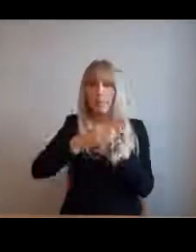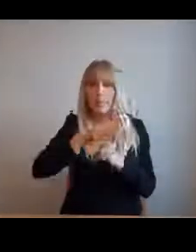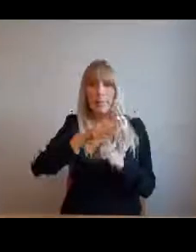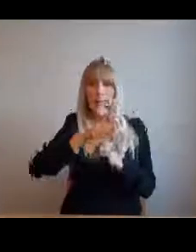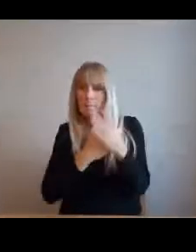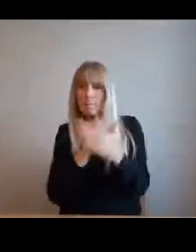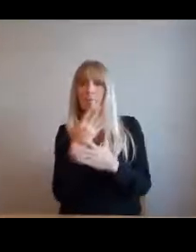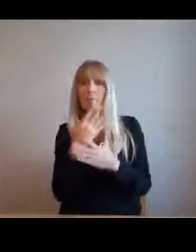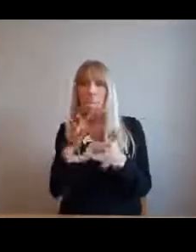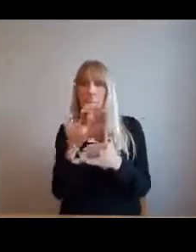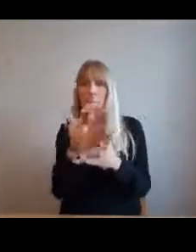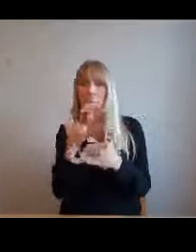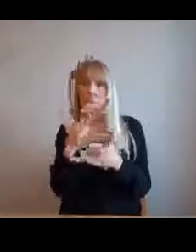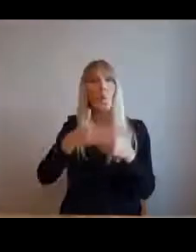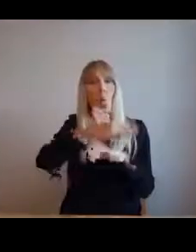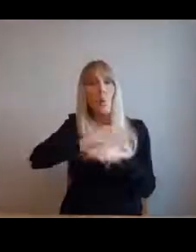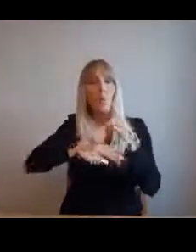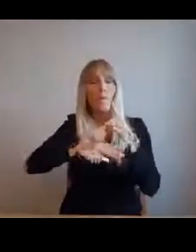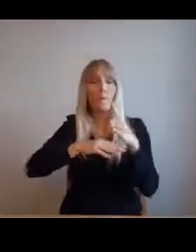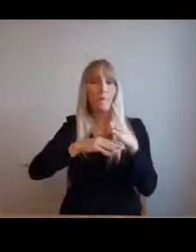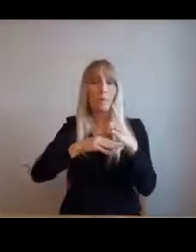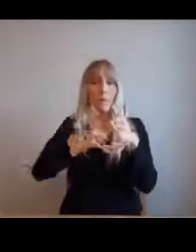ecological mitigation measures.